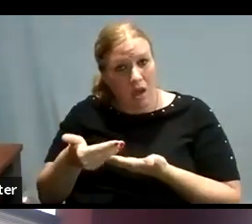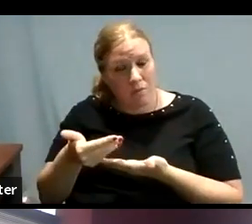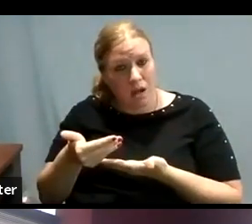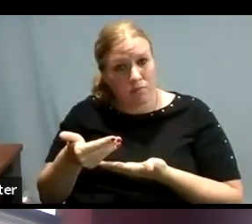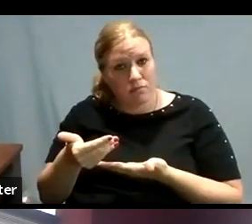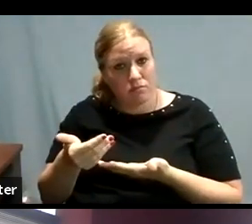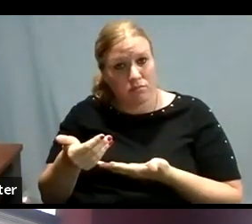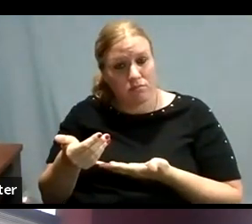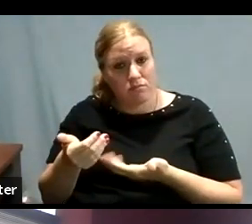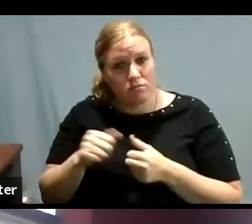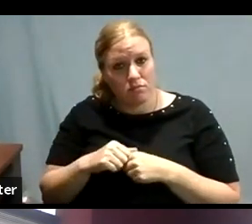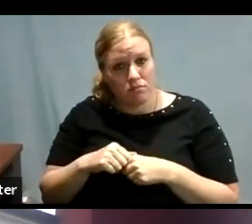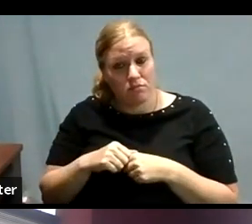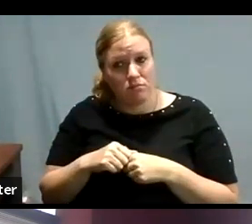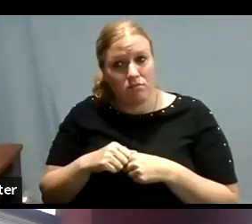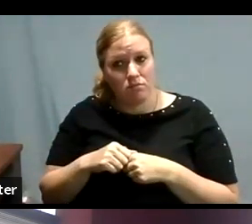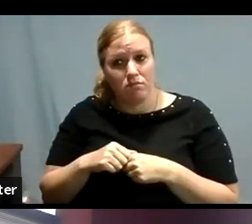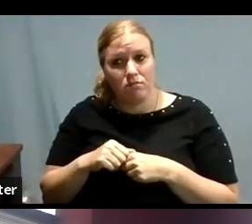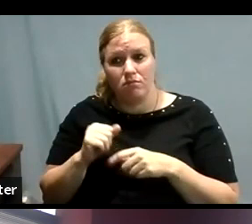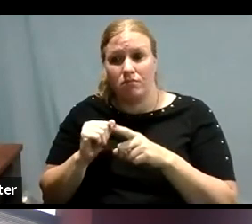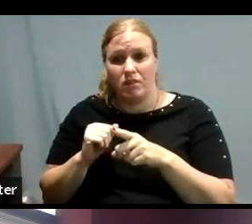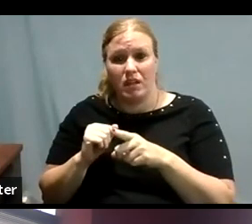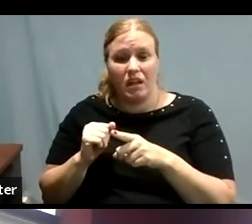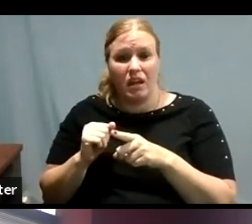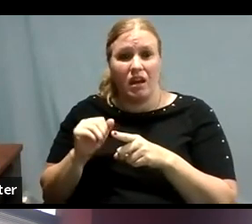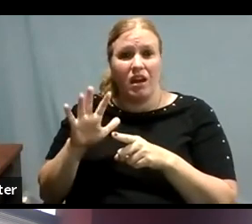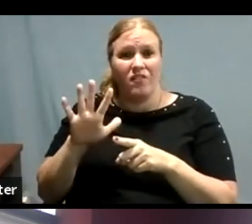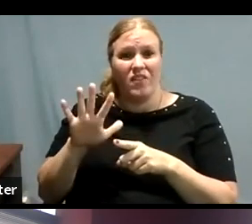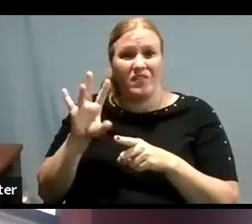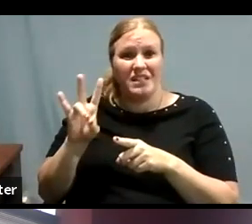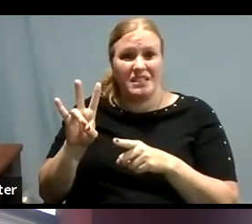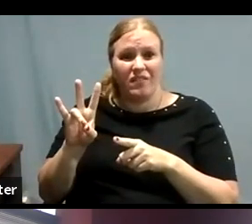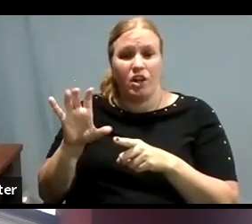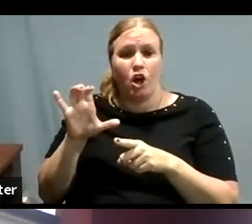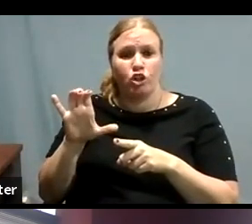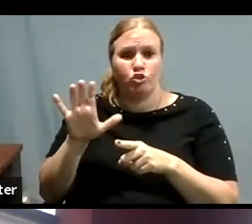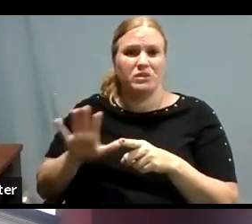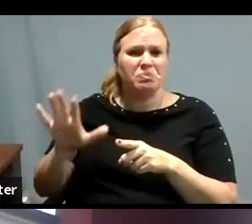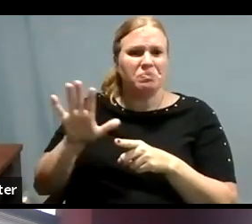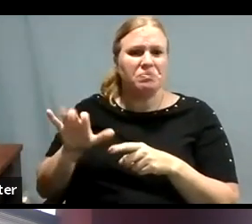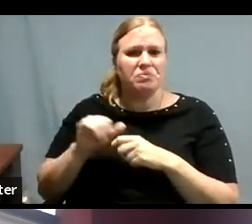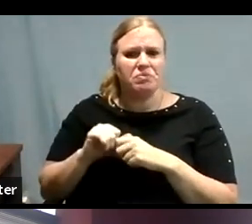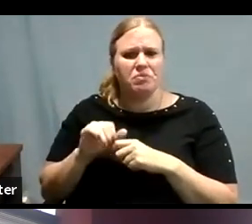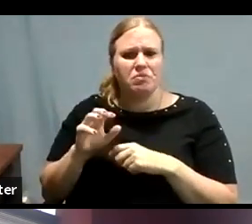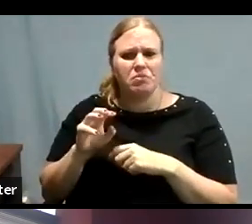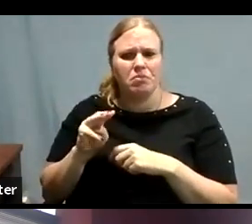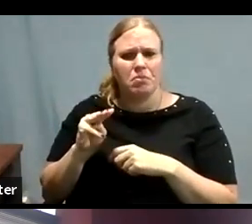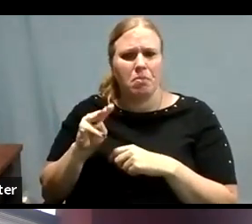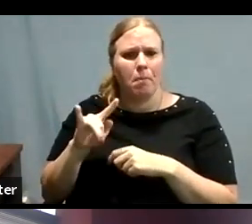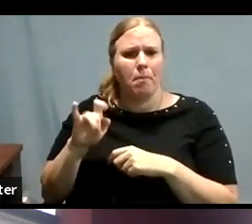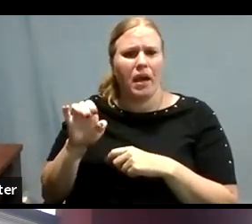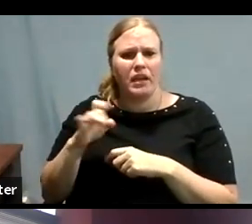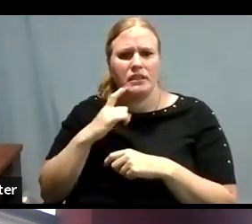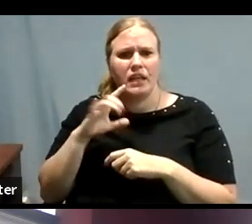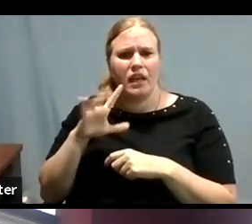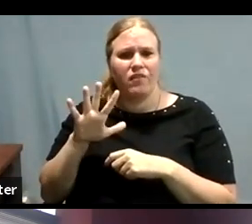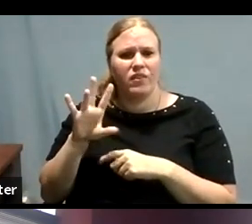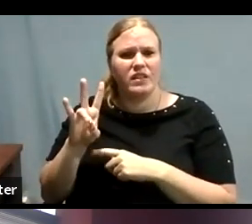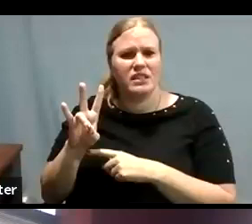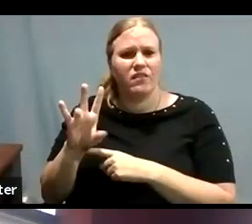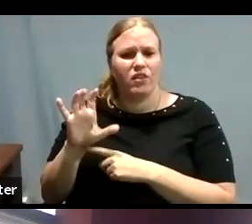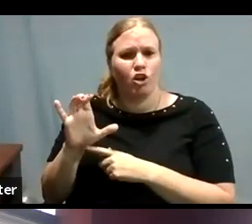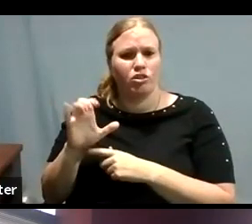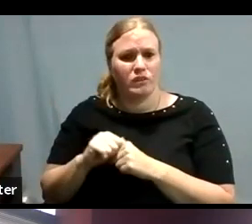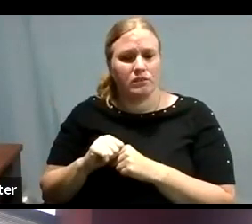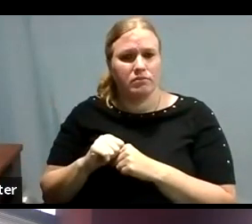expecting to receive? It's through this partnership? approximately 5,700. 57. Yeah, it's designed to ensure